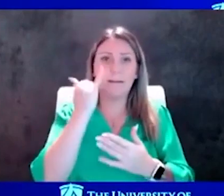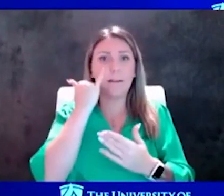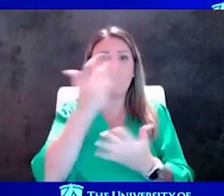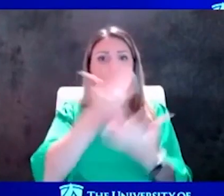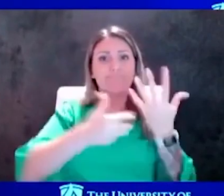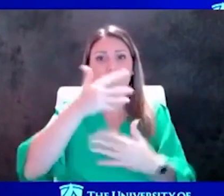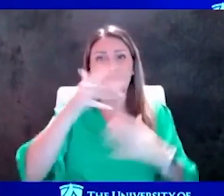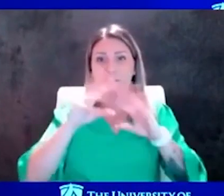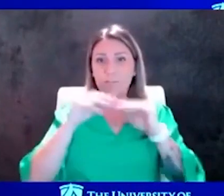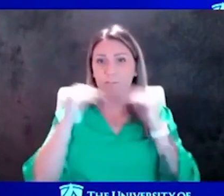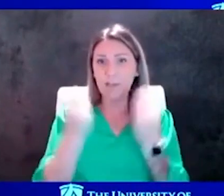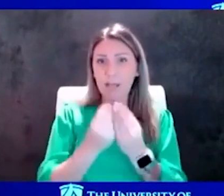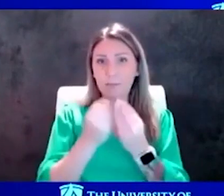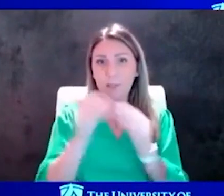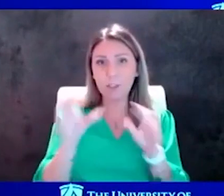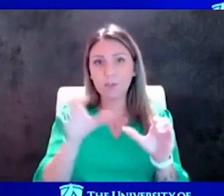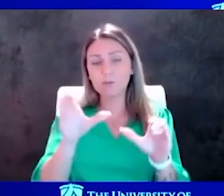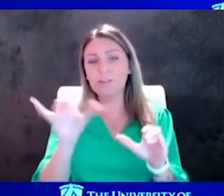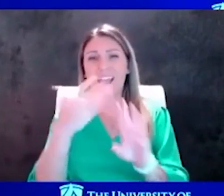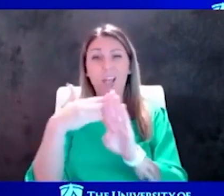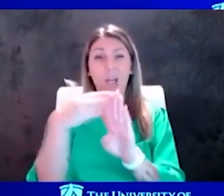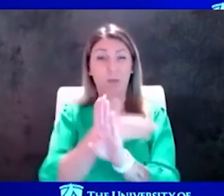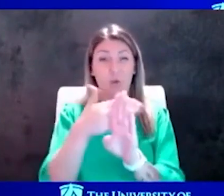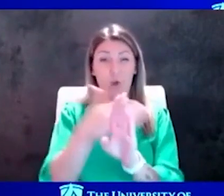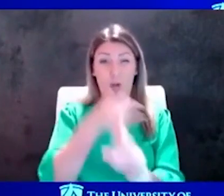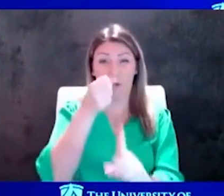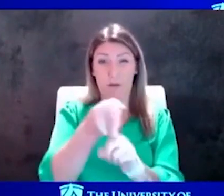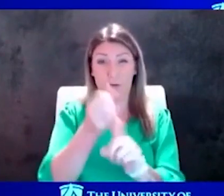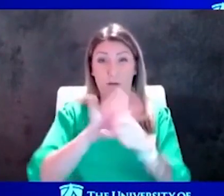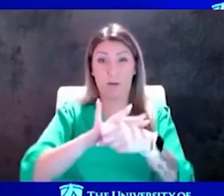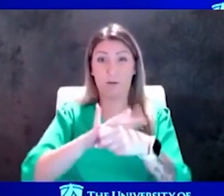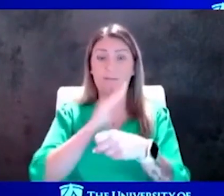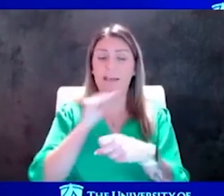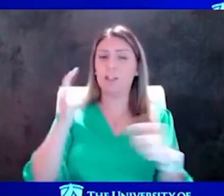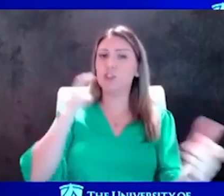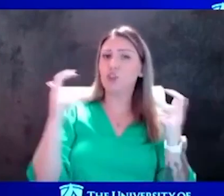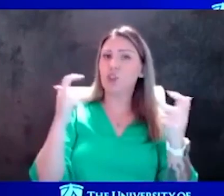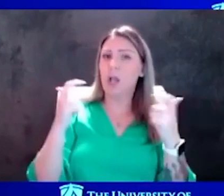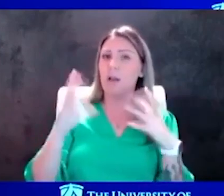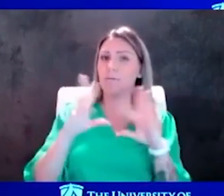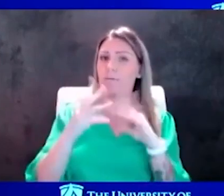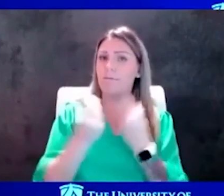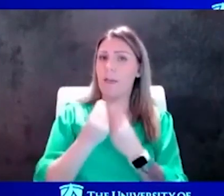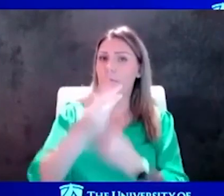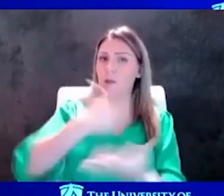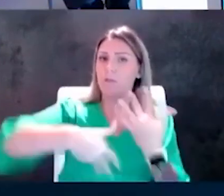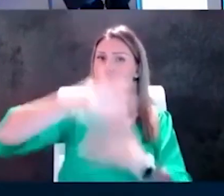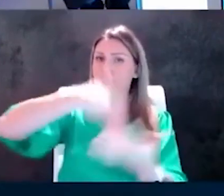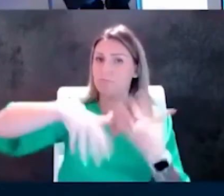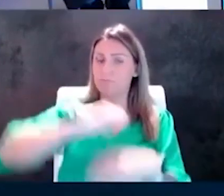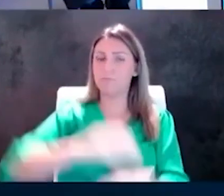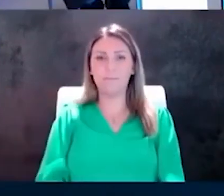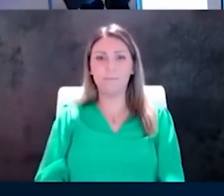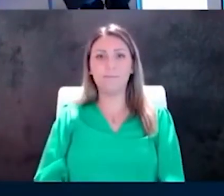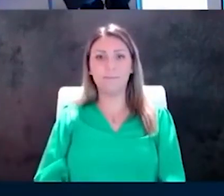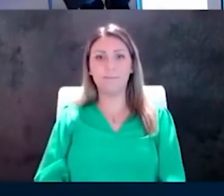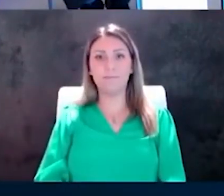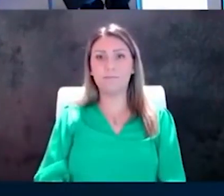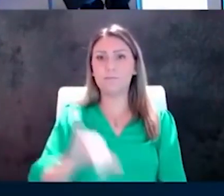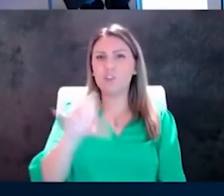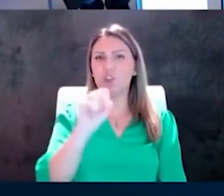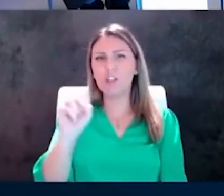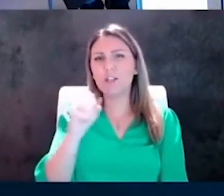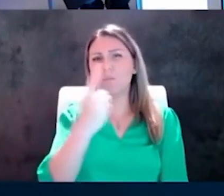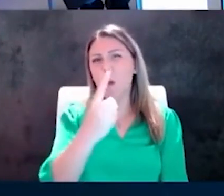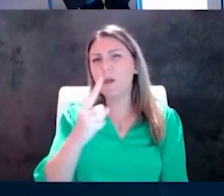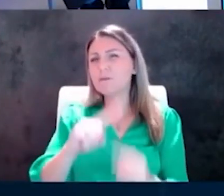more like the pre-pandemic stages where you are having larger family gatherings and things of that nature. All right, Jess, just one or two more questions here.